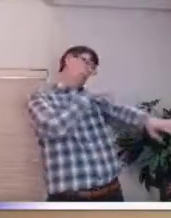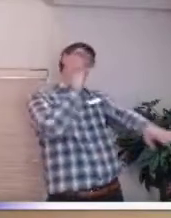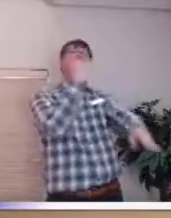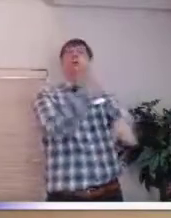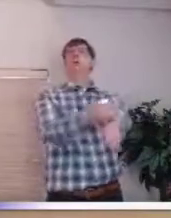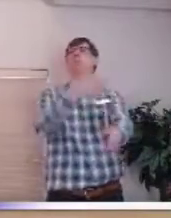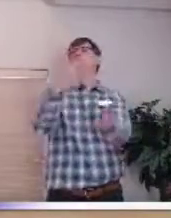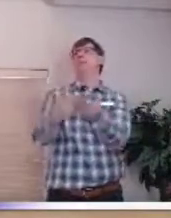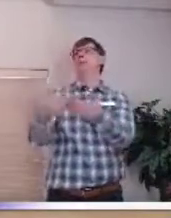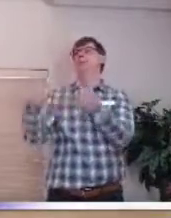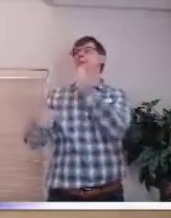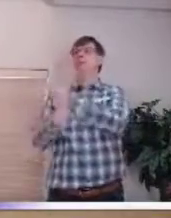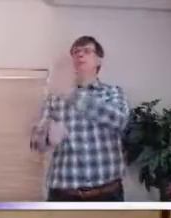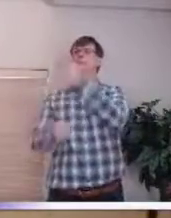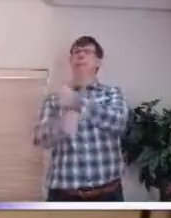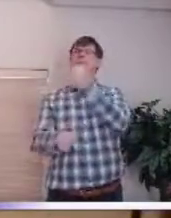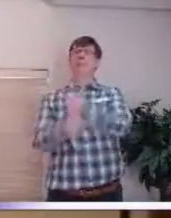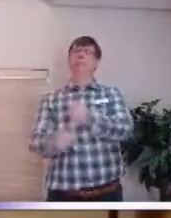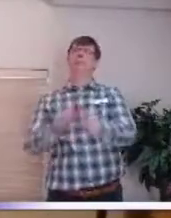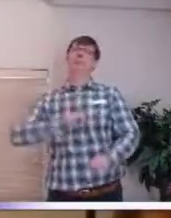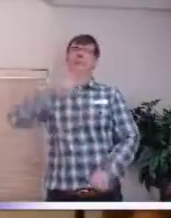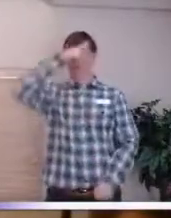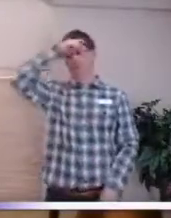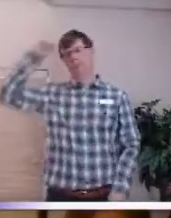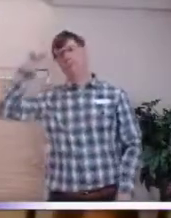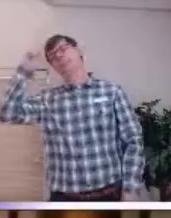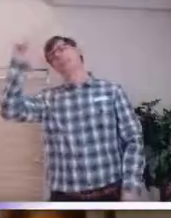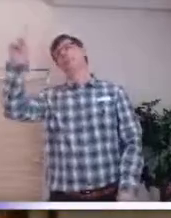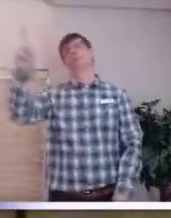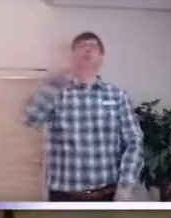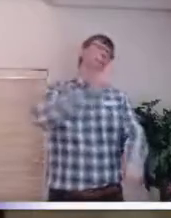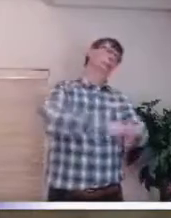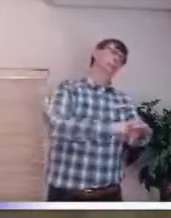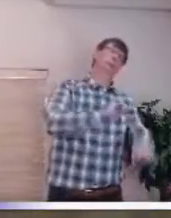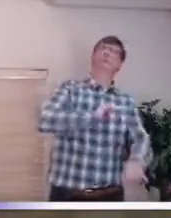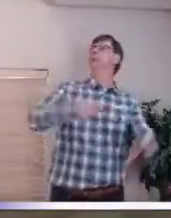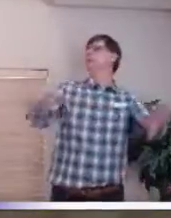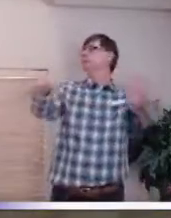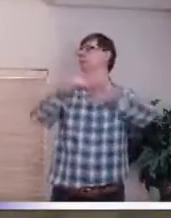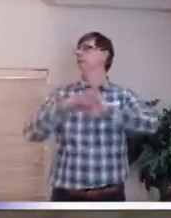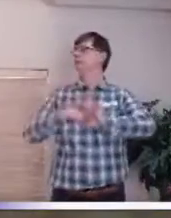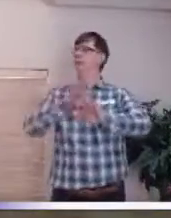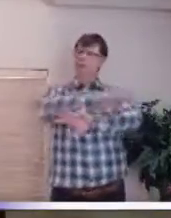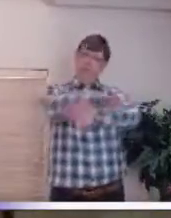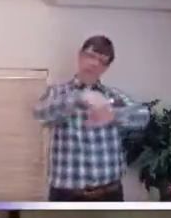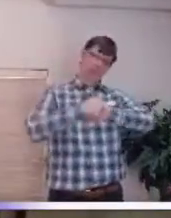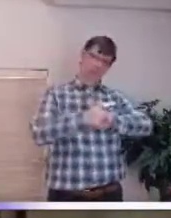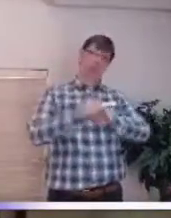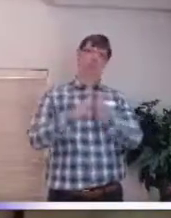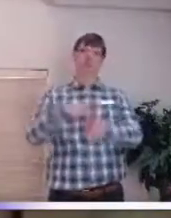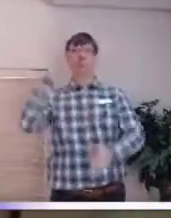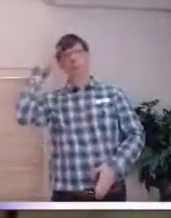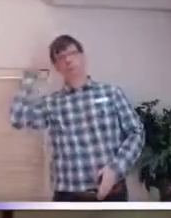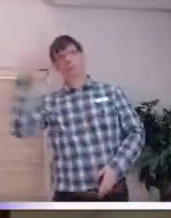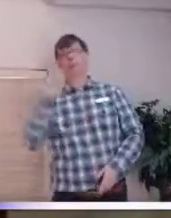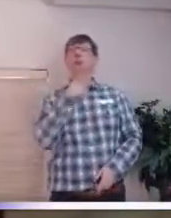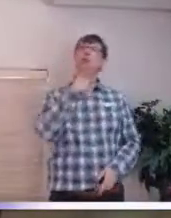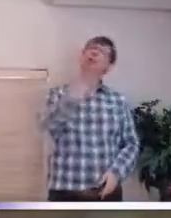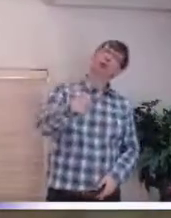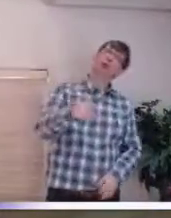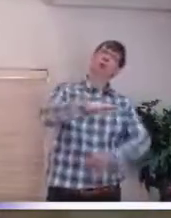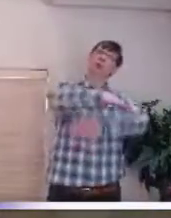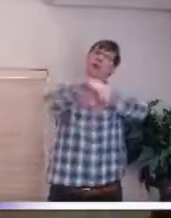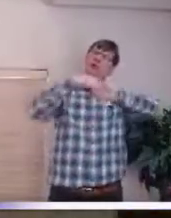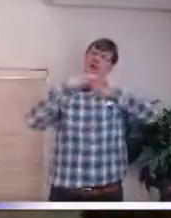us, finding inner peace. I remember the first time that I connected to peace. I want you to think about the first time you connected